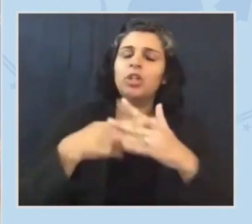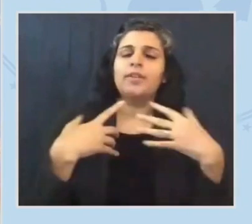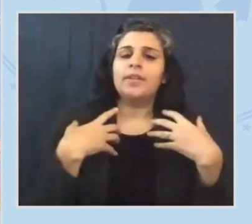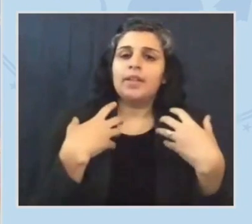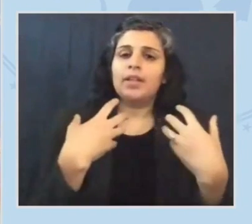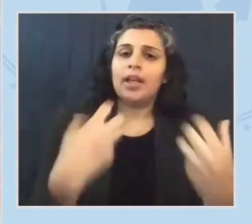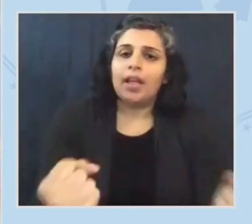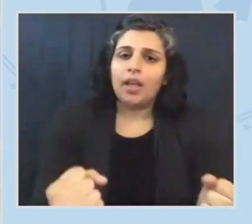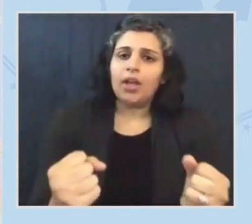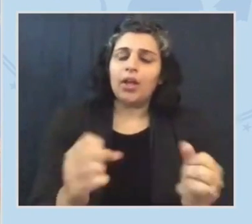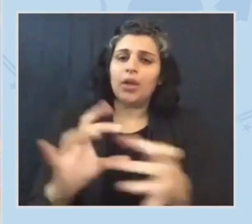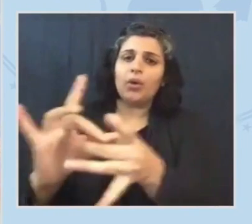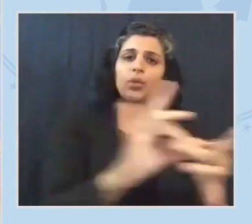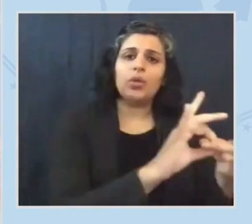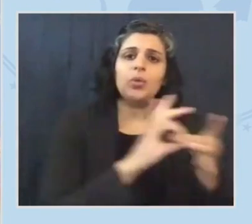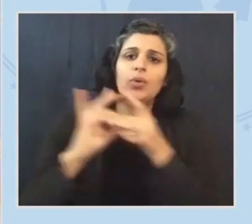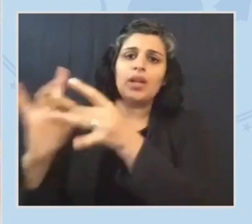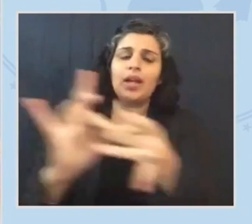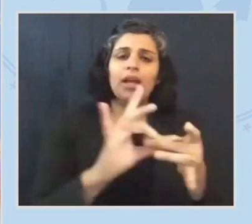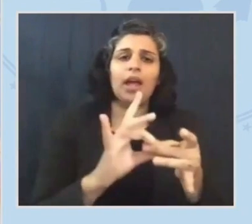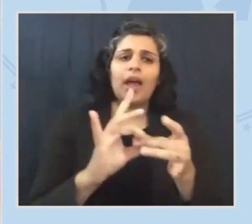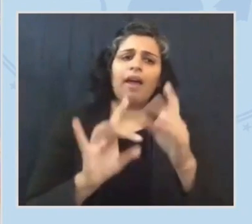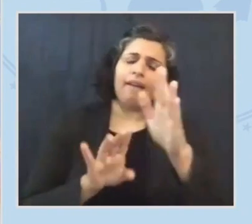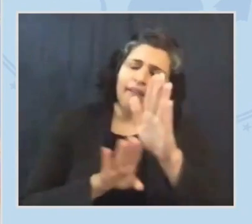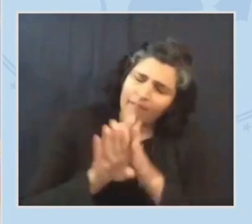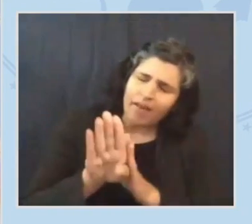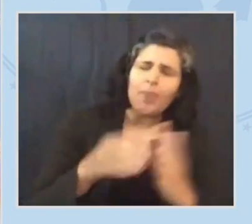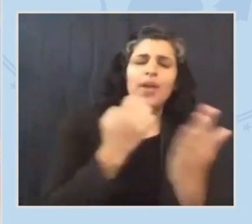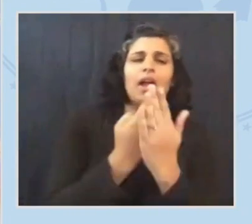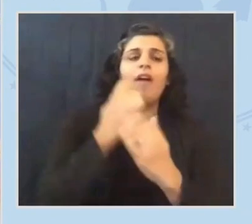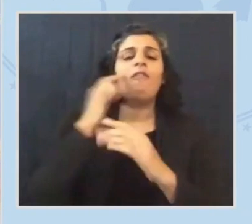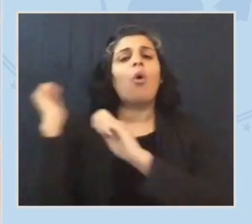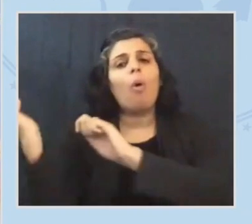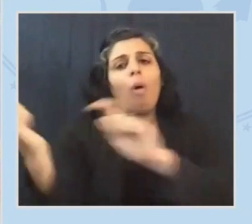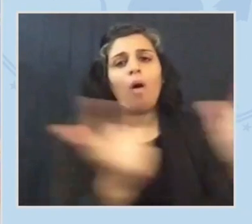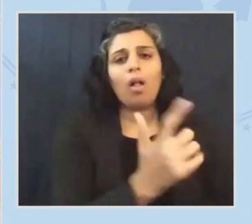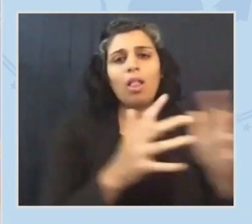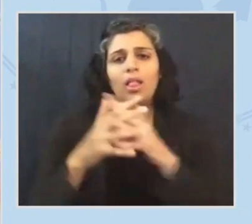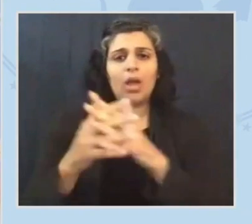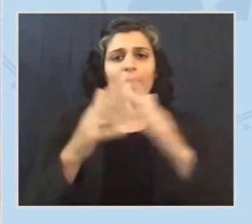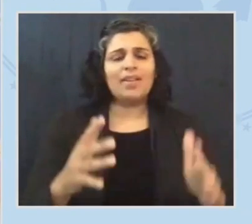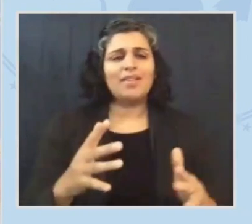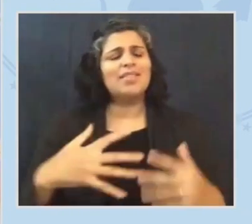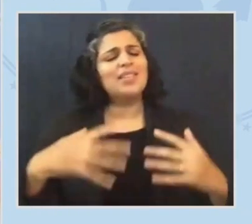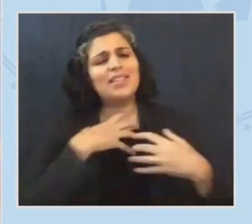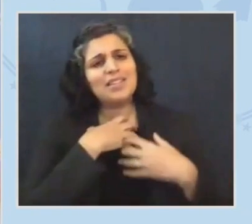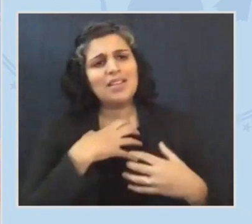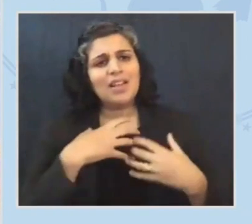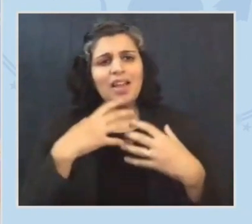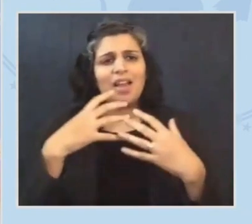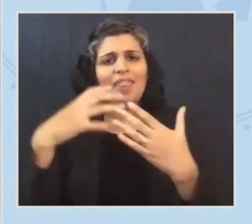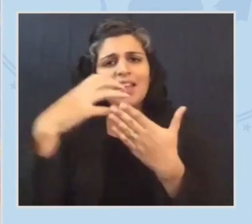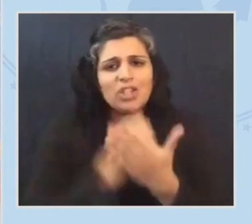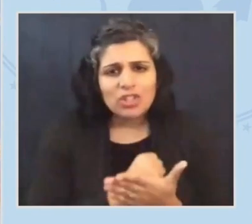unite, to rebuild an economy for all Americans. They deserve and expect nothing